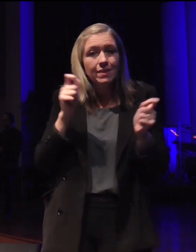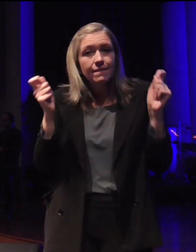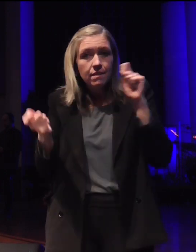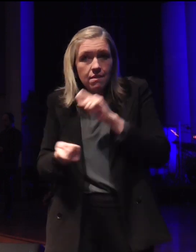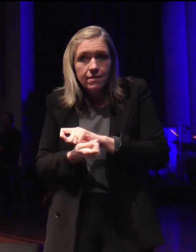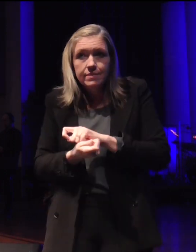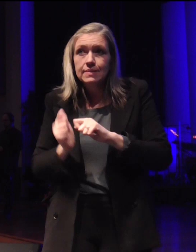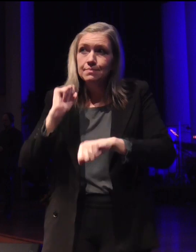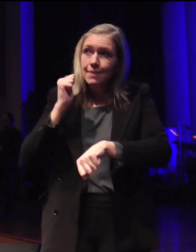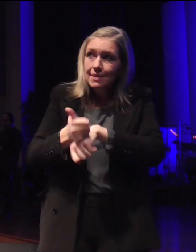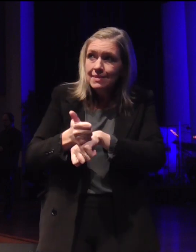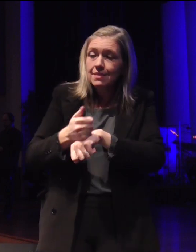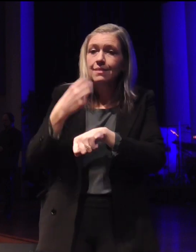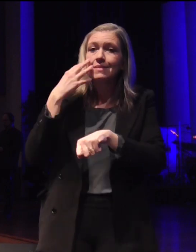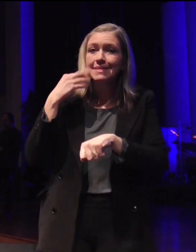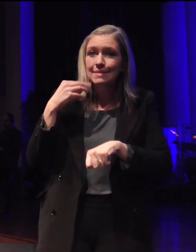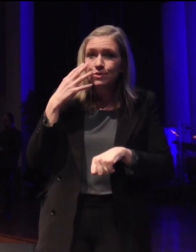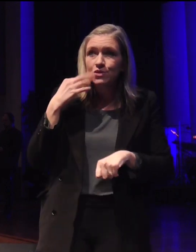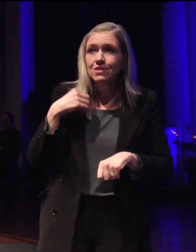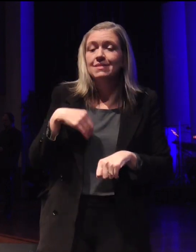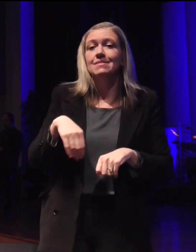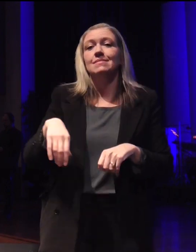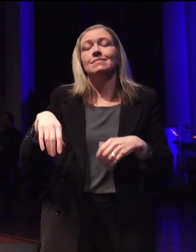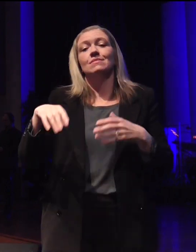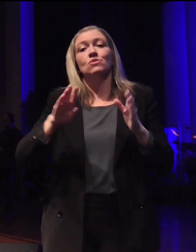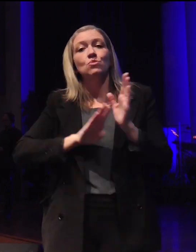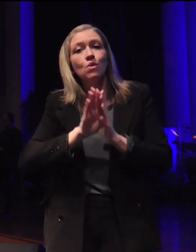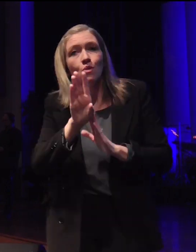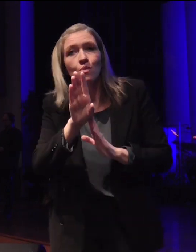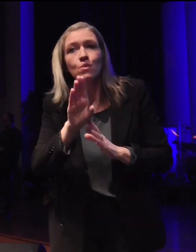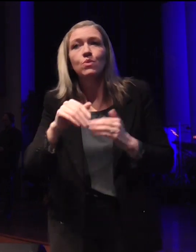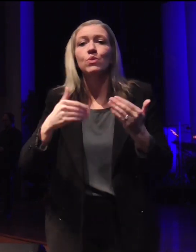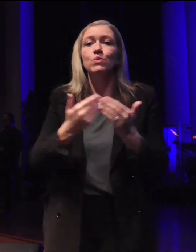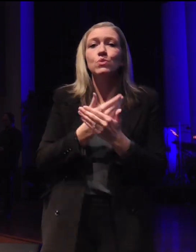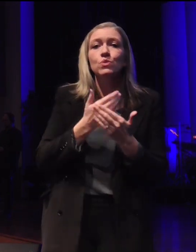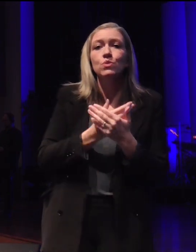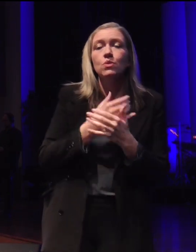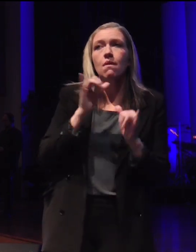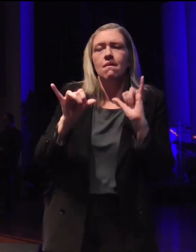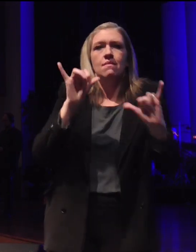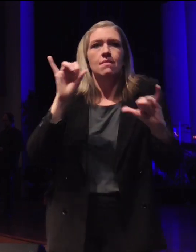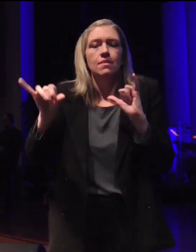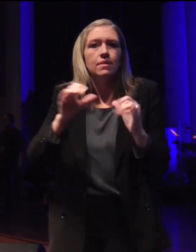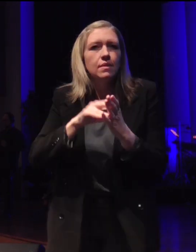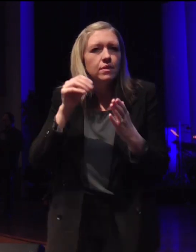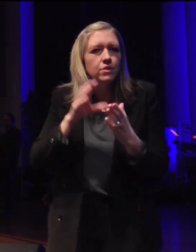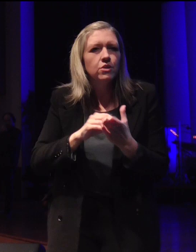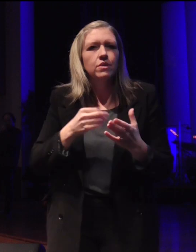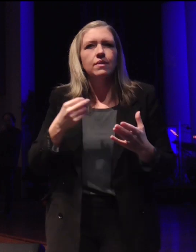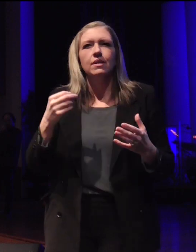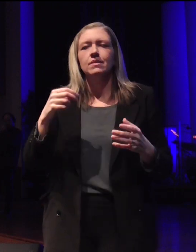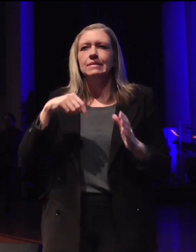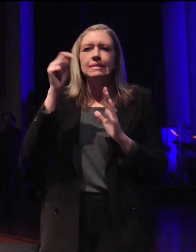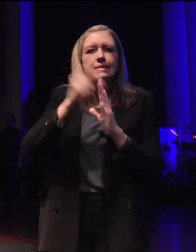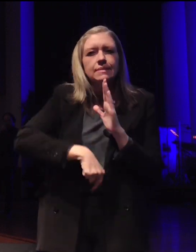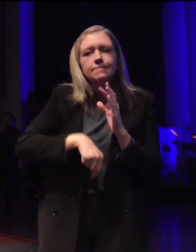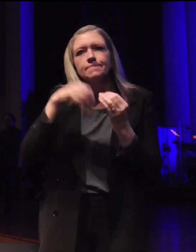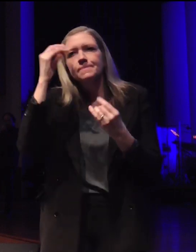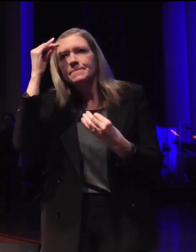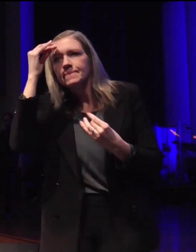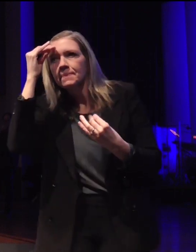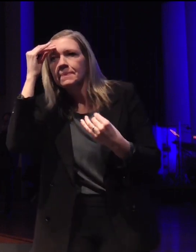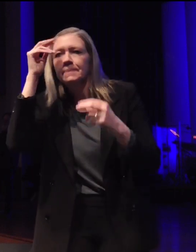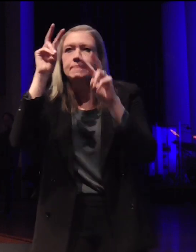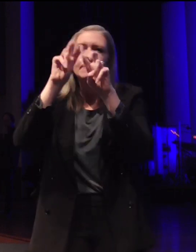based on experiences, growth, new revelations, critical thinking,